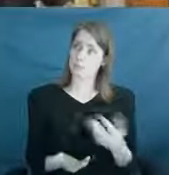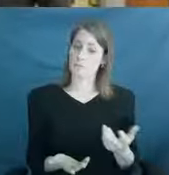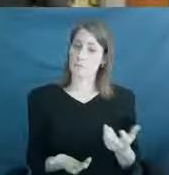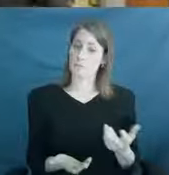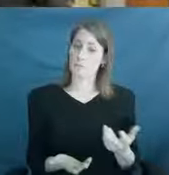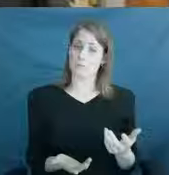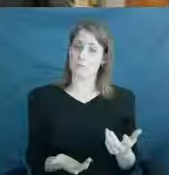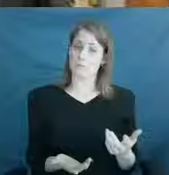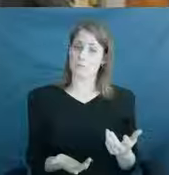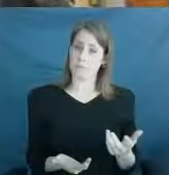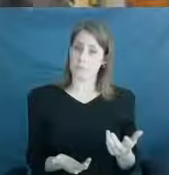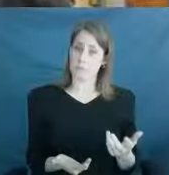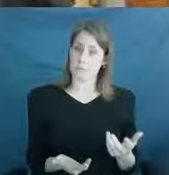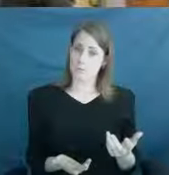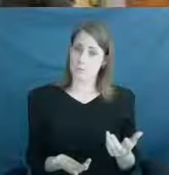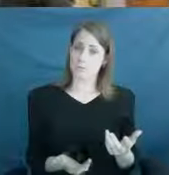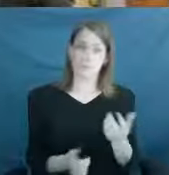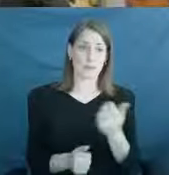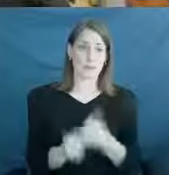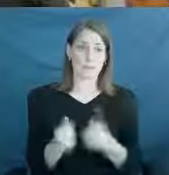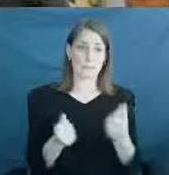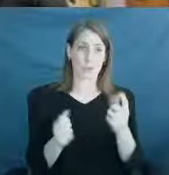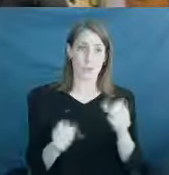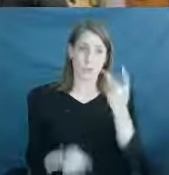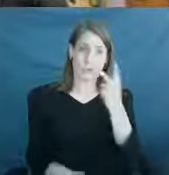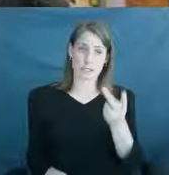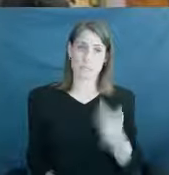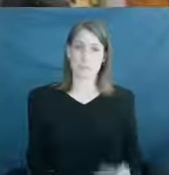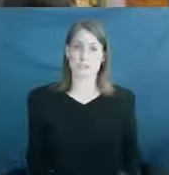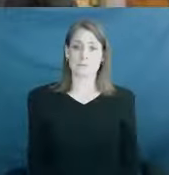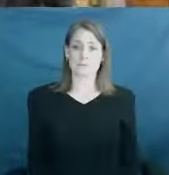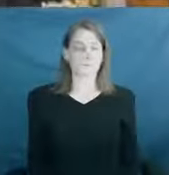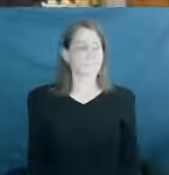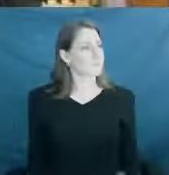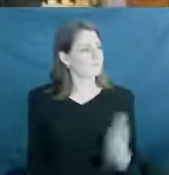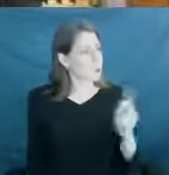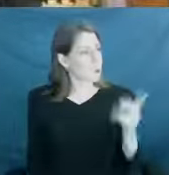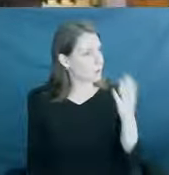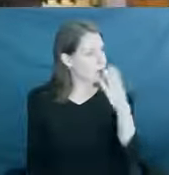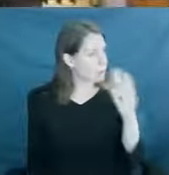now. Hands open, ears open, standing up,